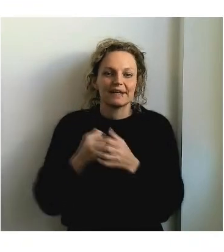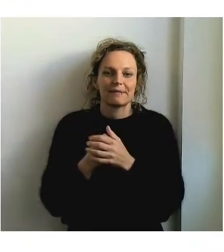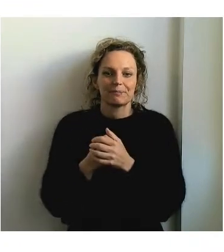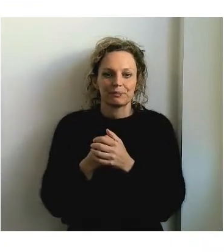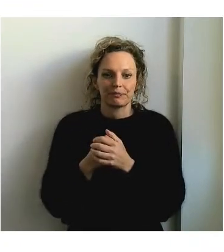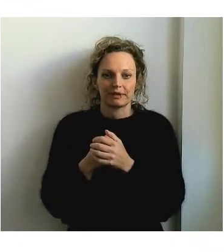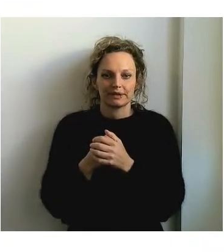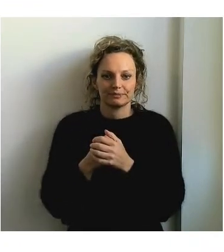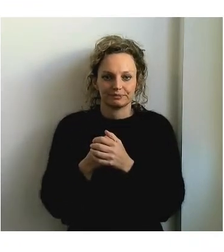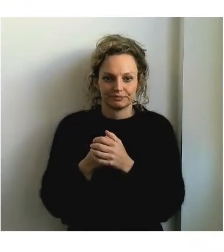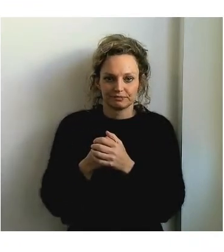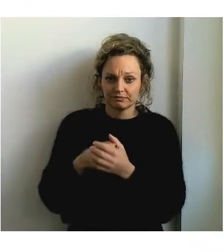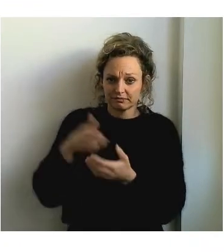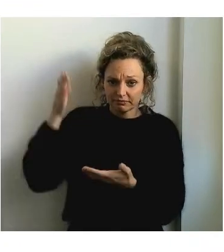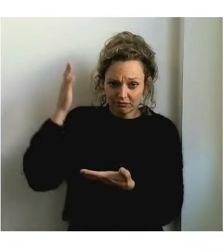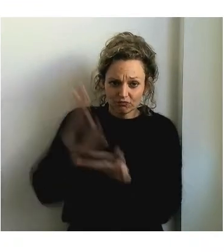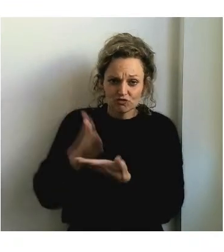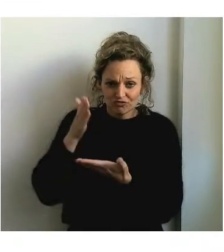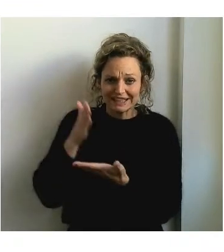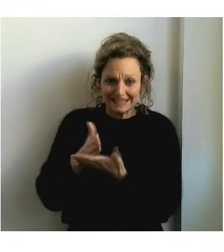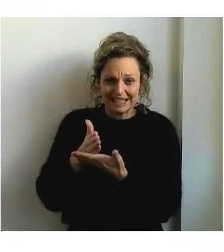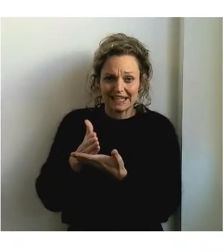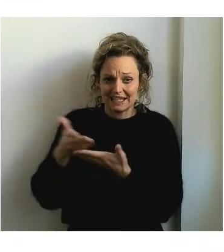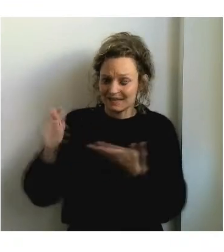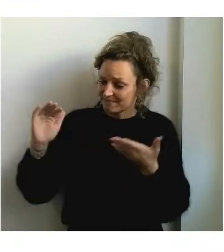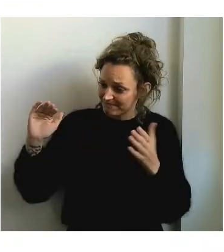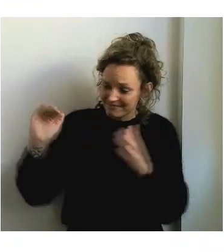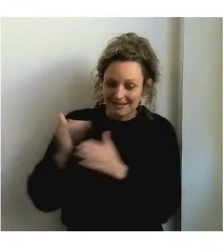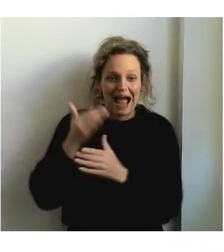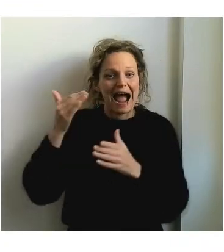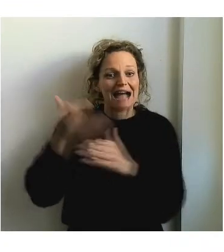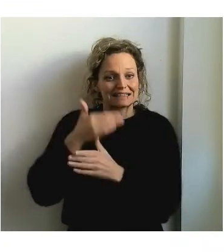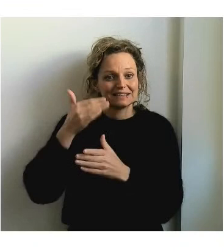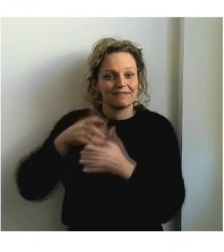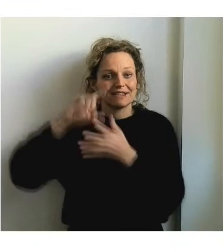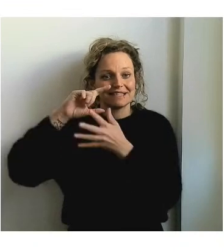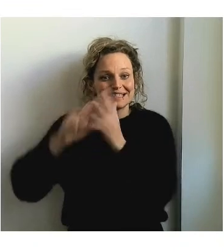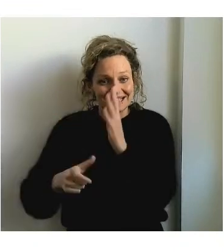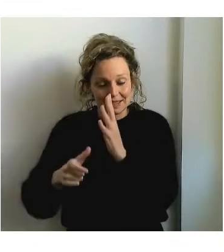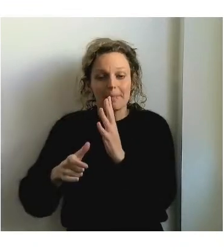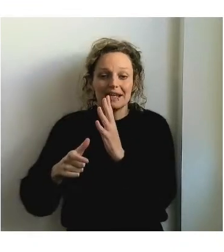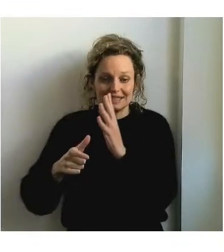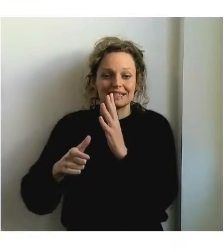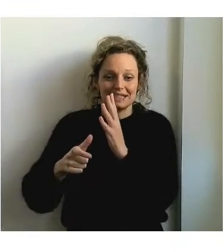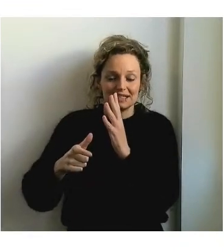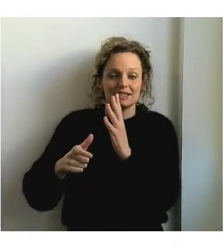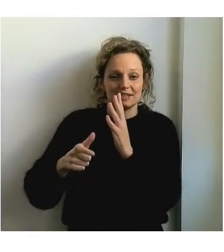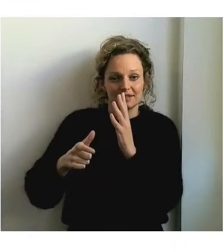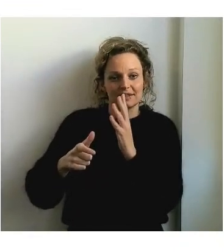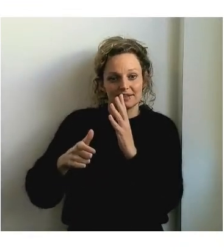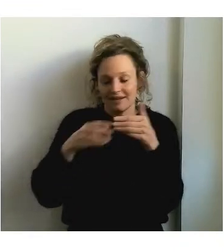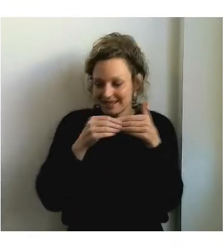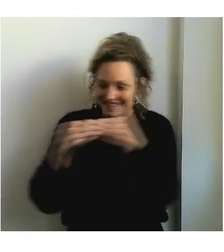really proactive, disability confident leader, extremely positive at driving forward